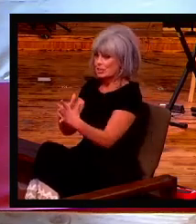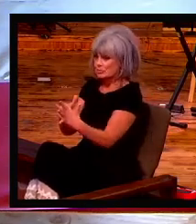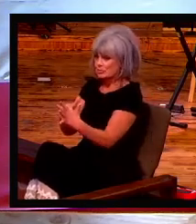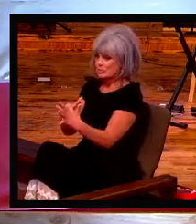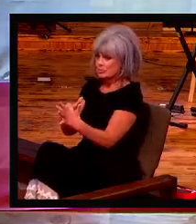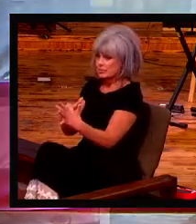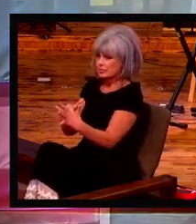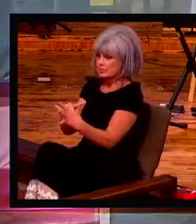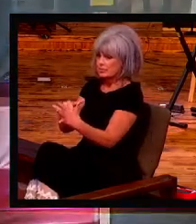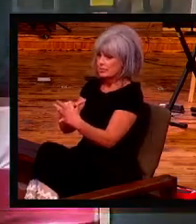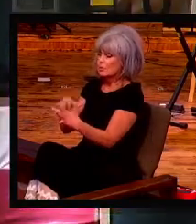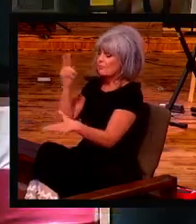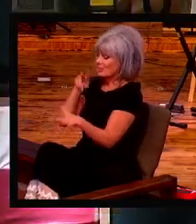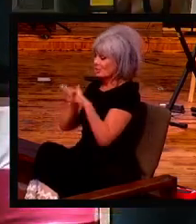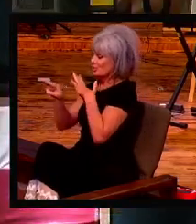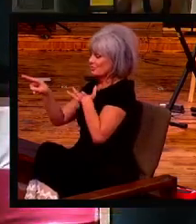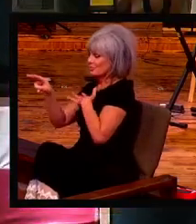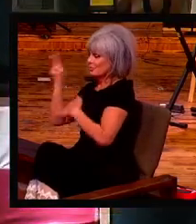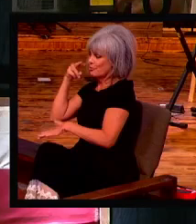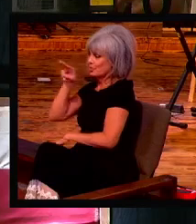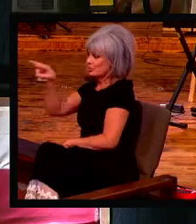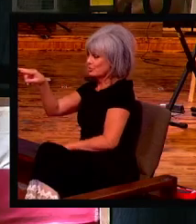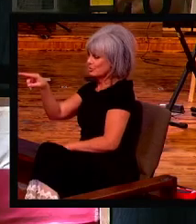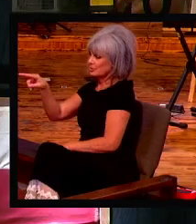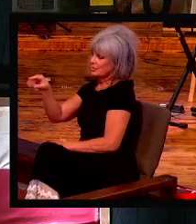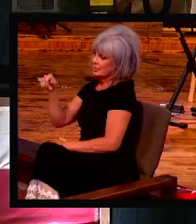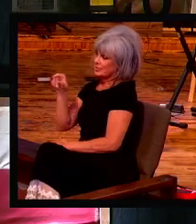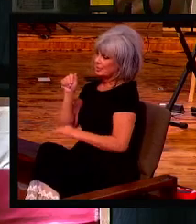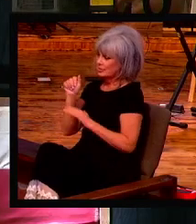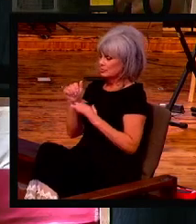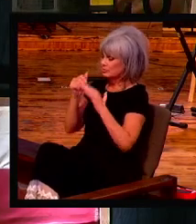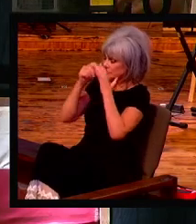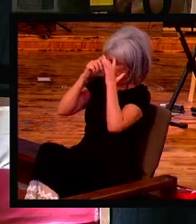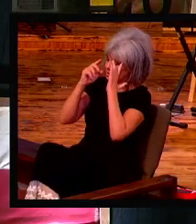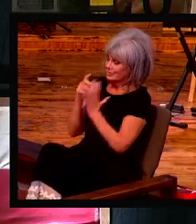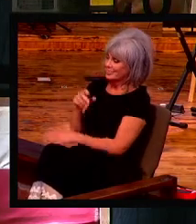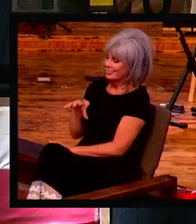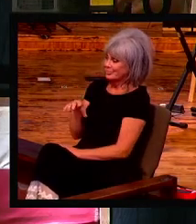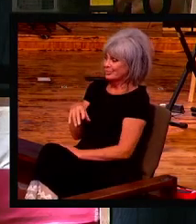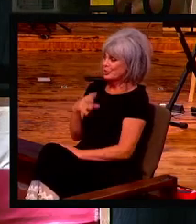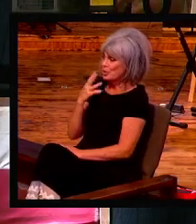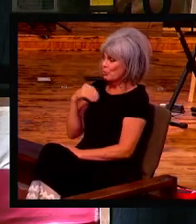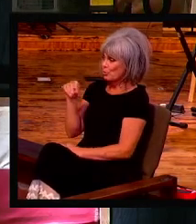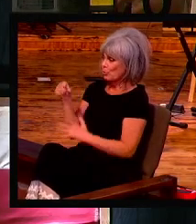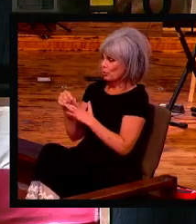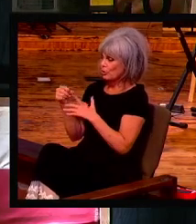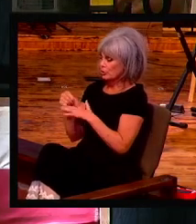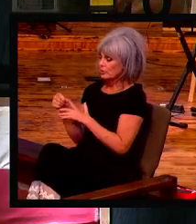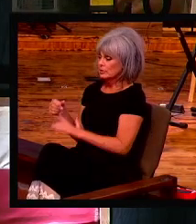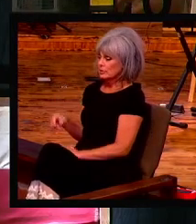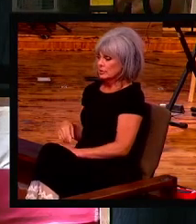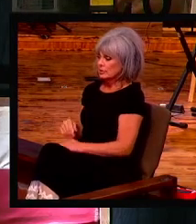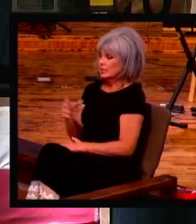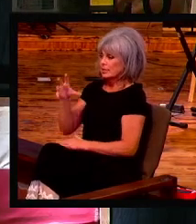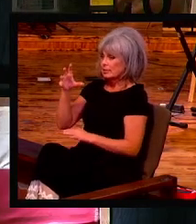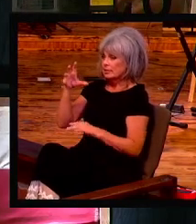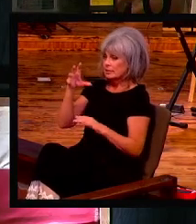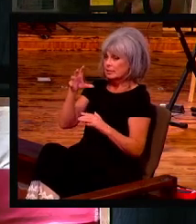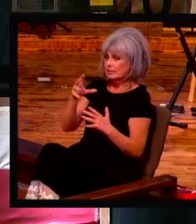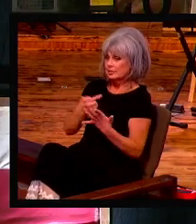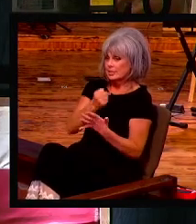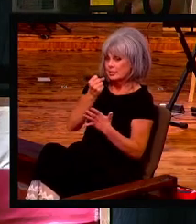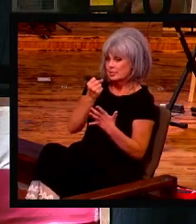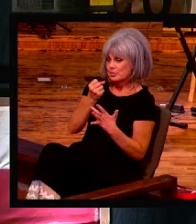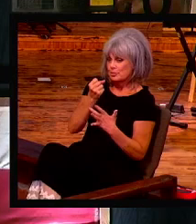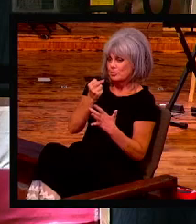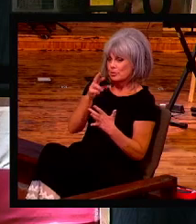the vision. He gets to revisit the kazon. He gets to revisit the